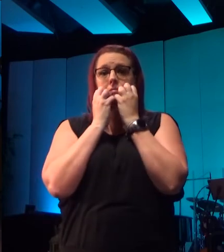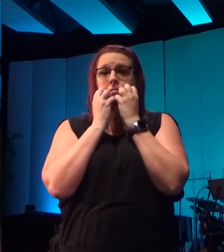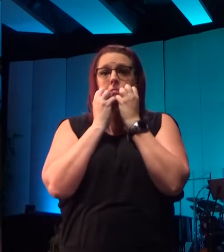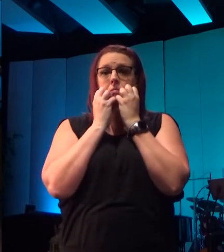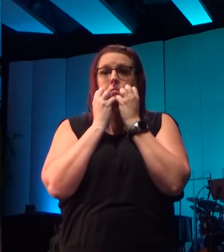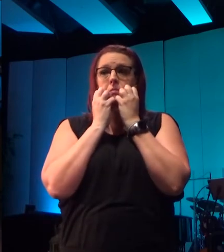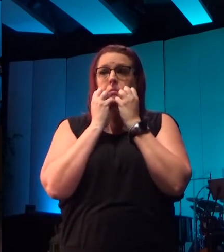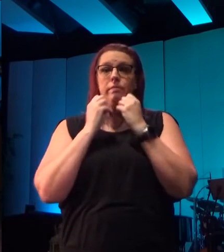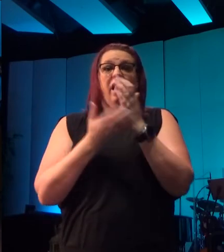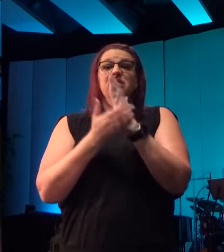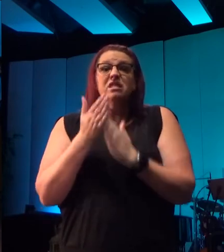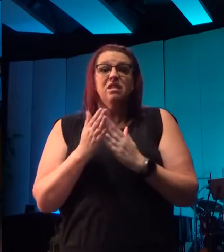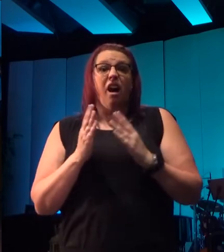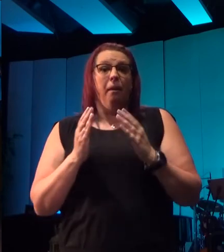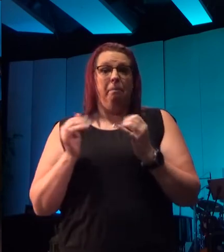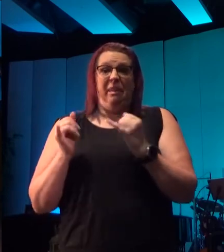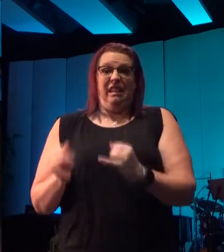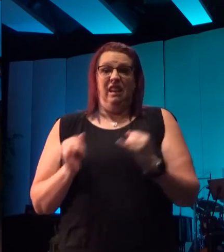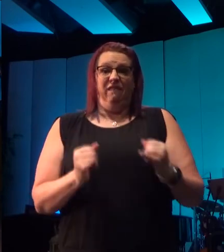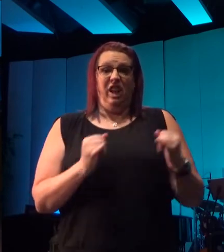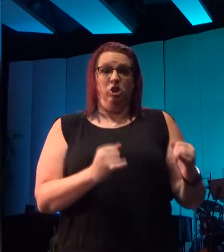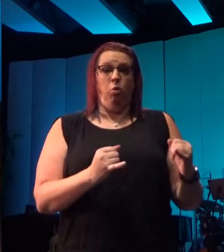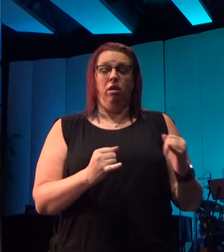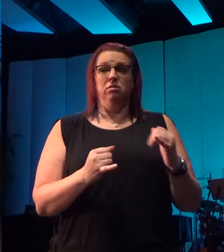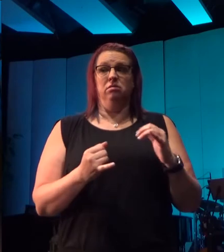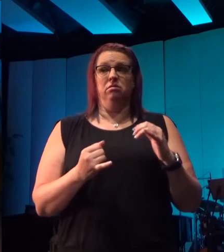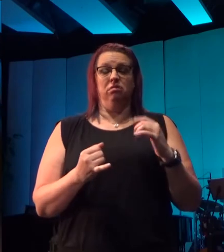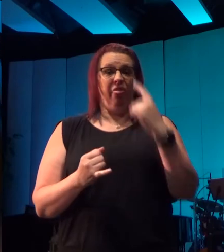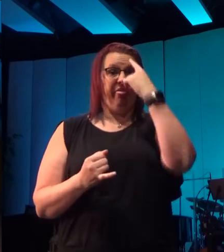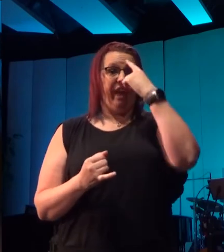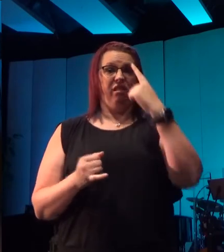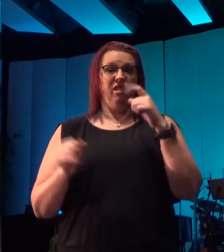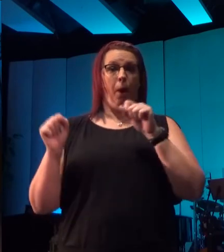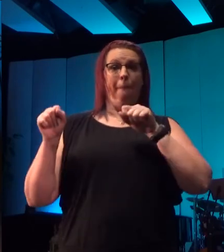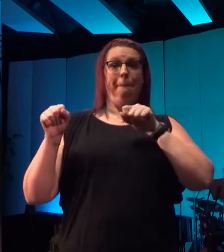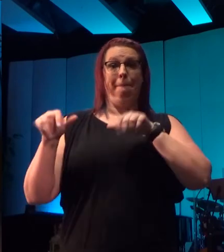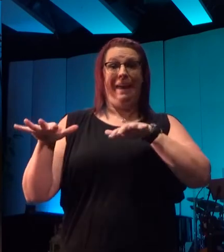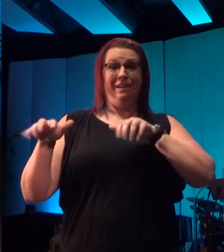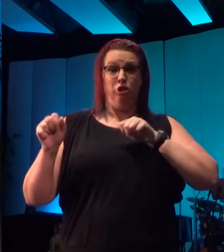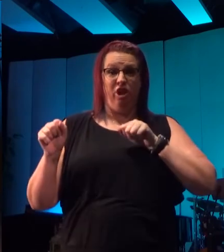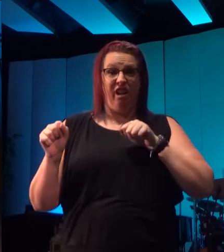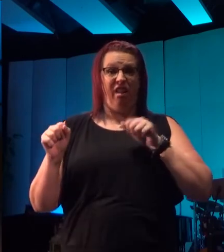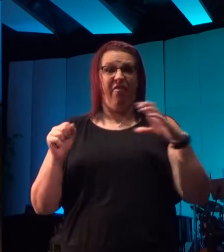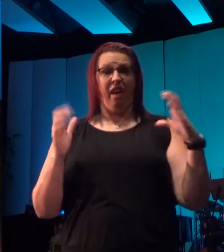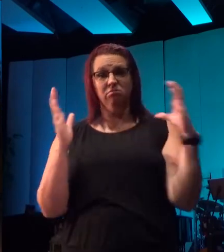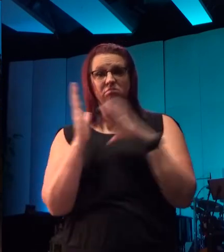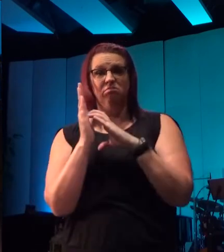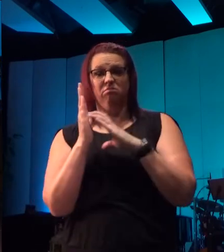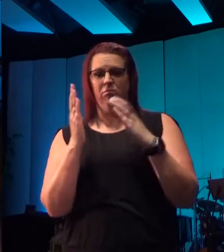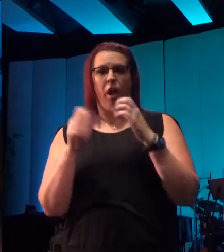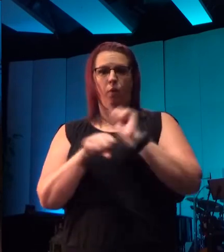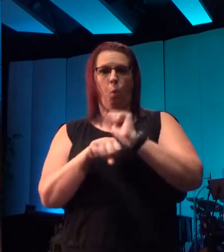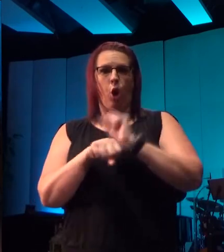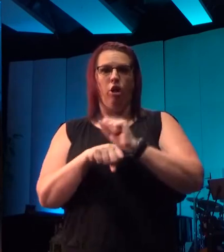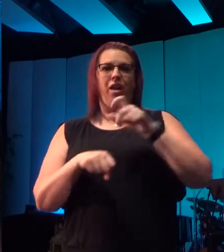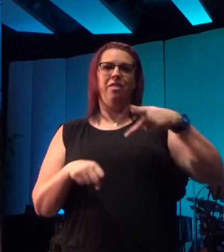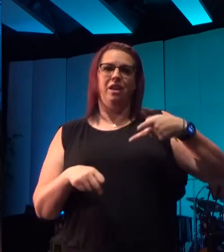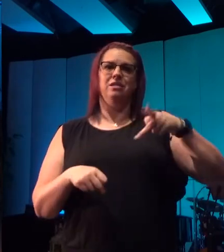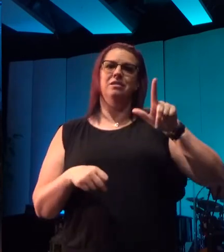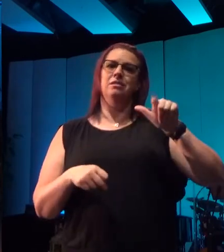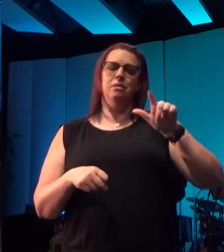some cases by some individuals to be magical, this body of work, these psalms.